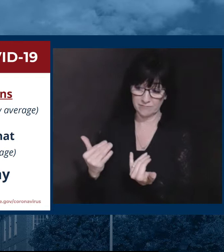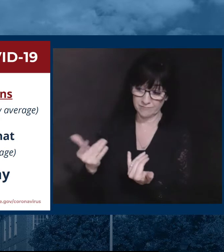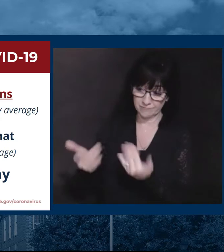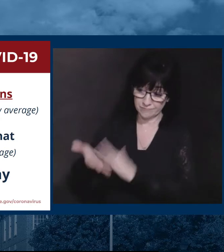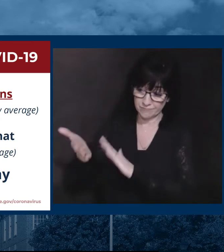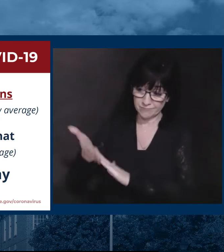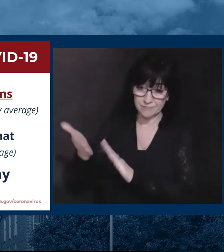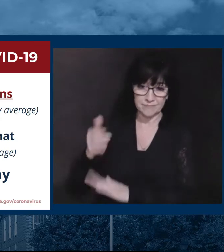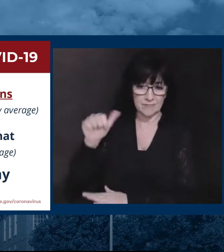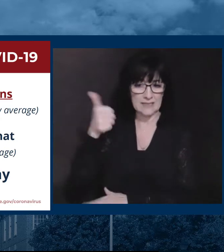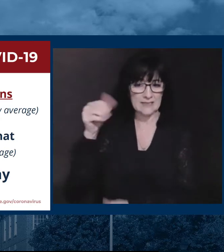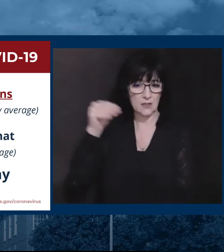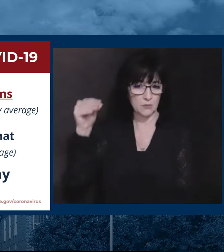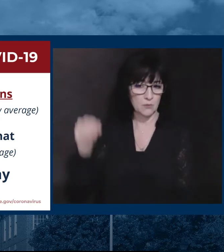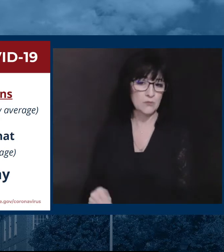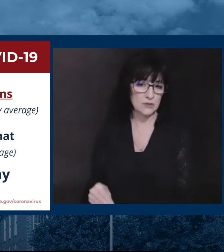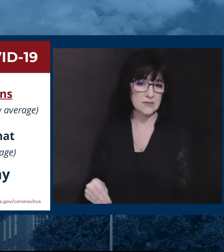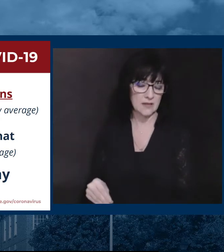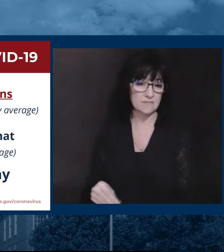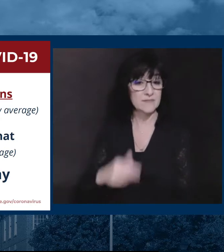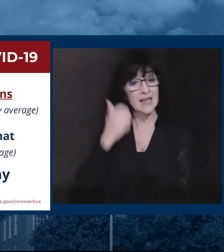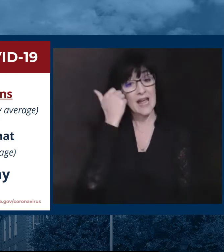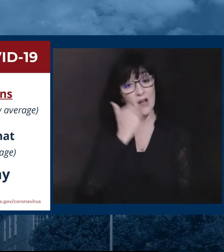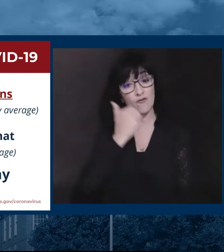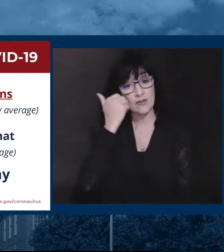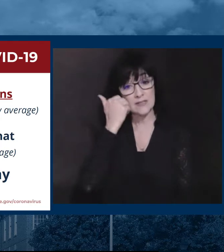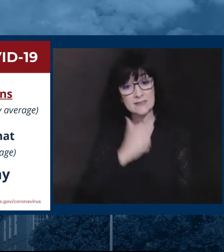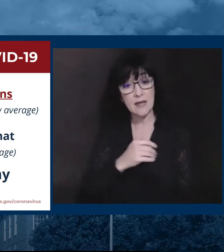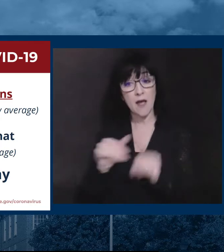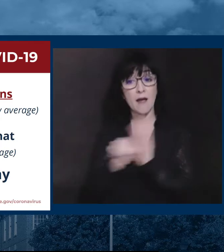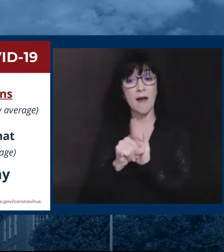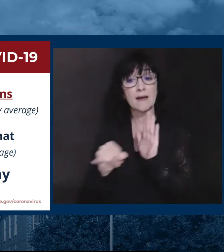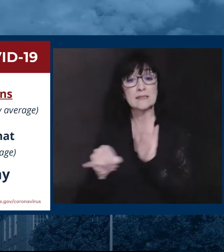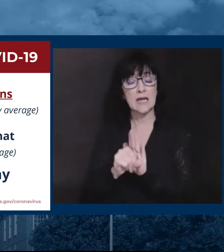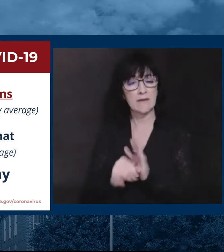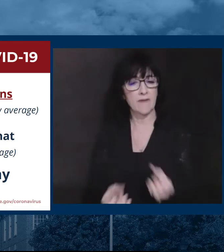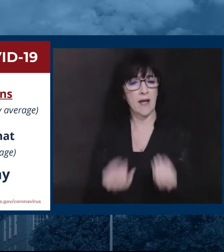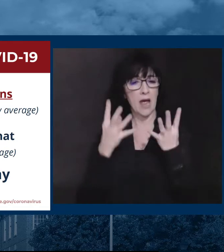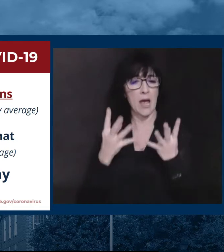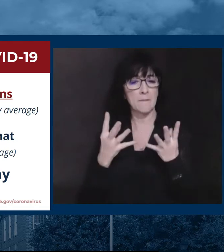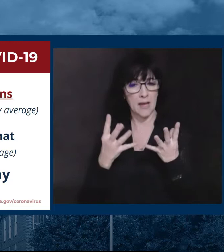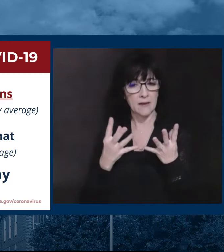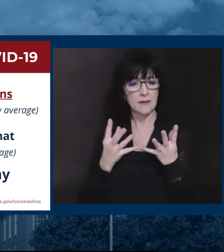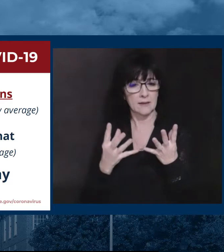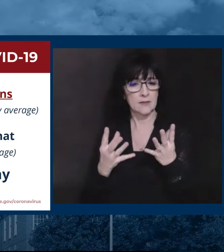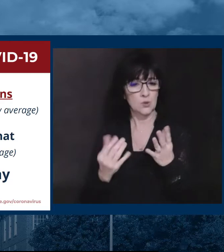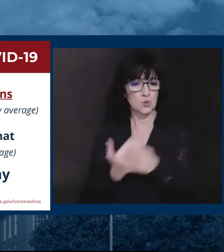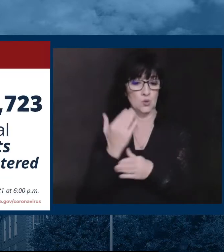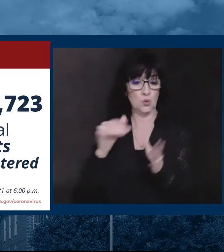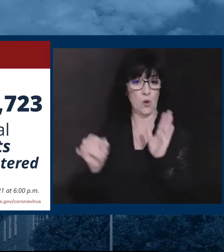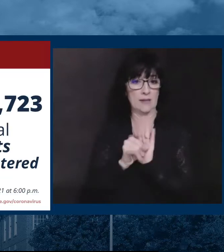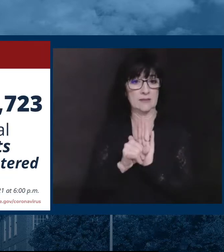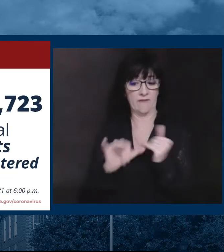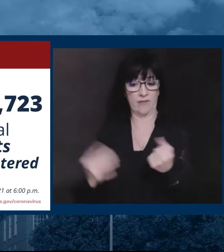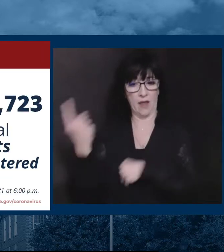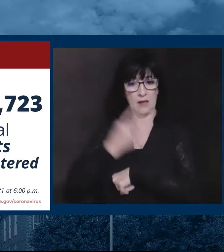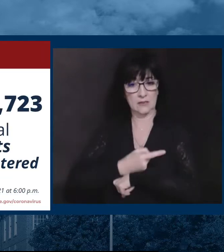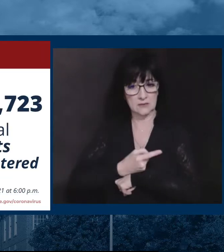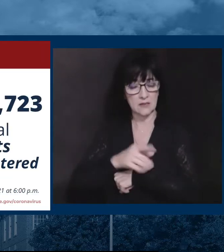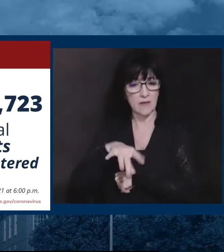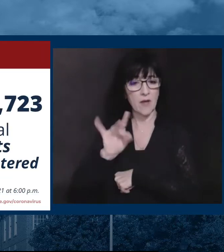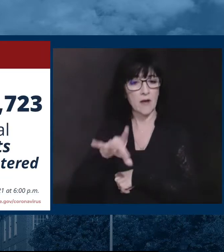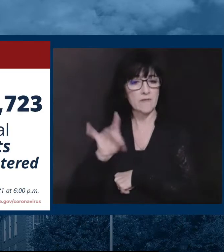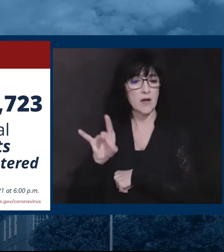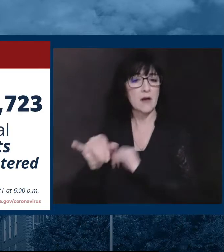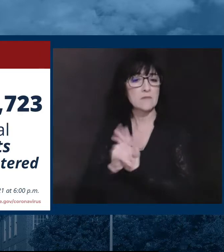day. Again, a level that's really unacceptable. We've done, as I said earlier, we've passed the 1